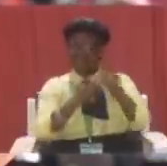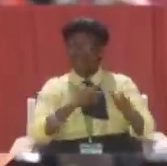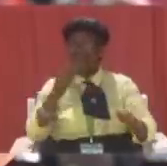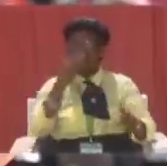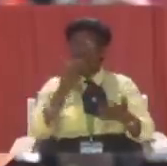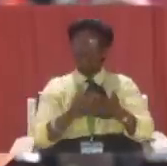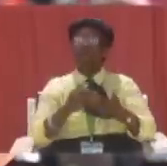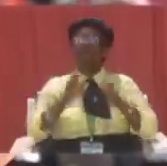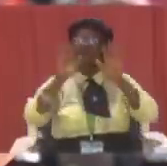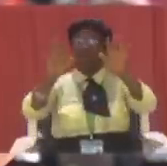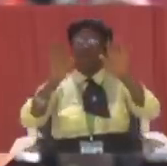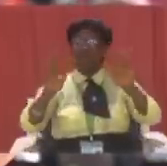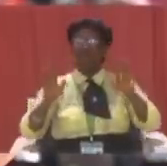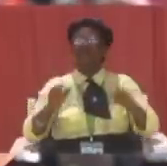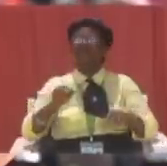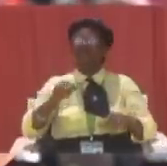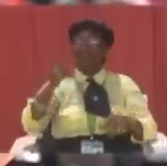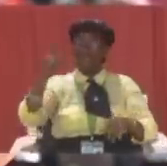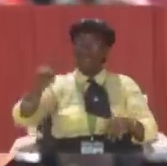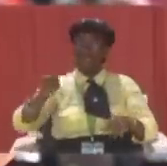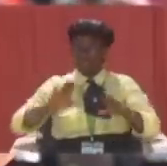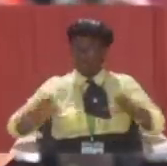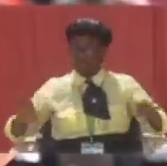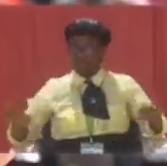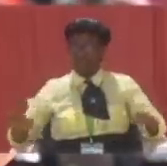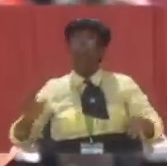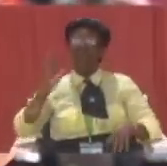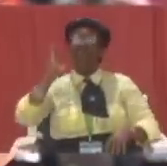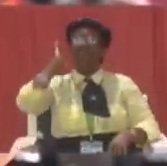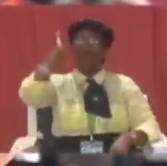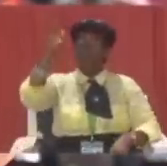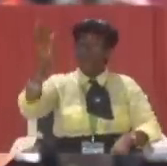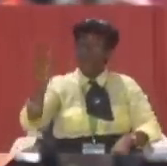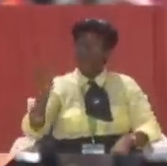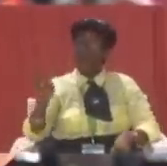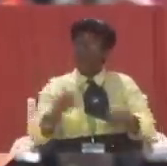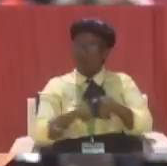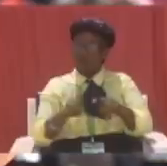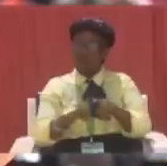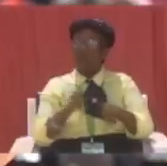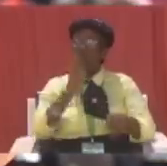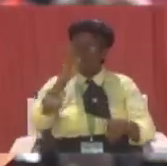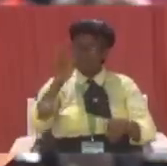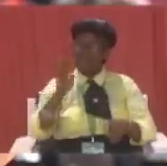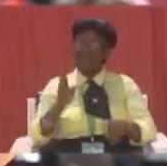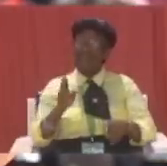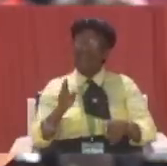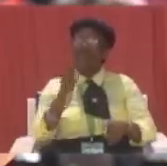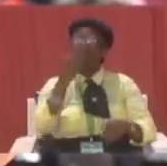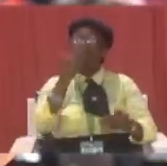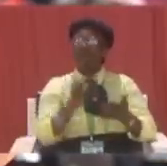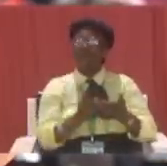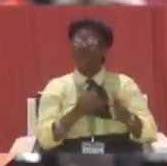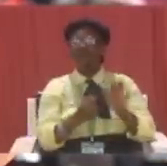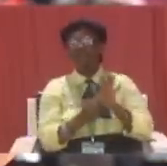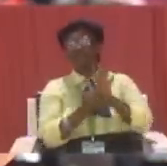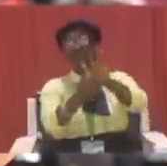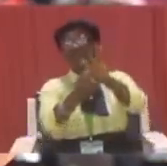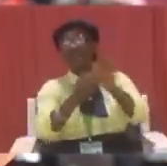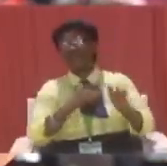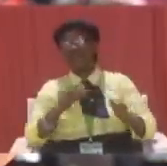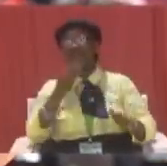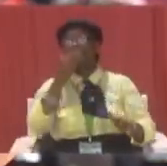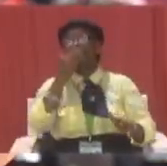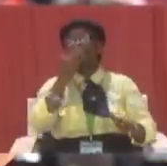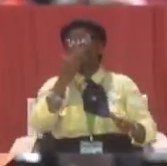automatically become good signs and good wonders. Why? Because when you train a child in the way